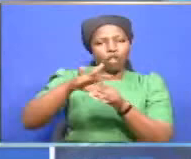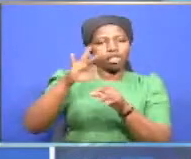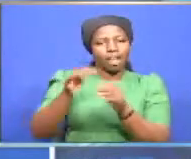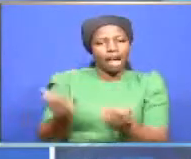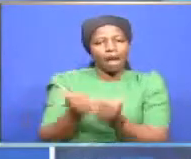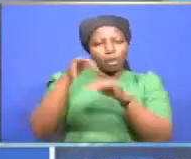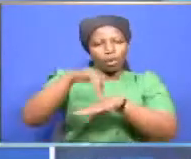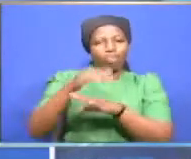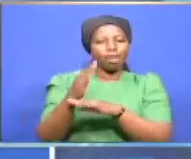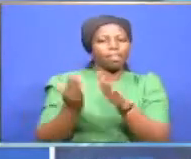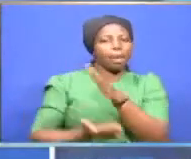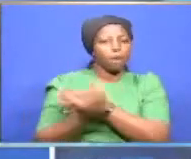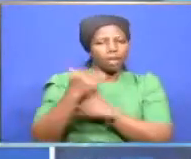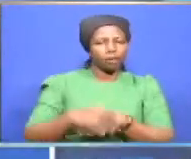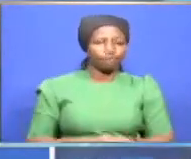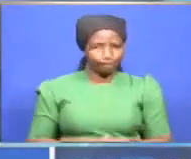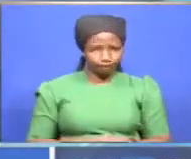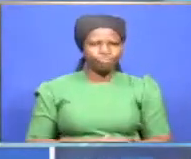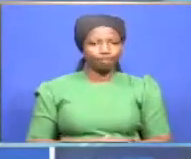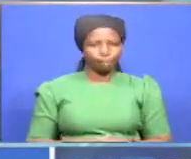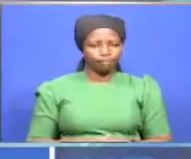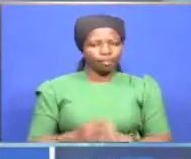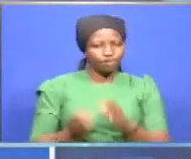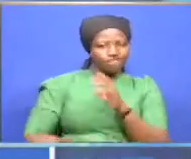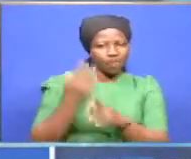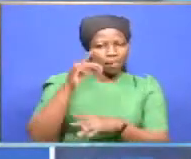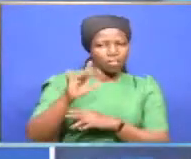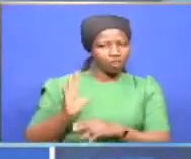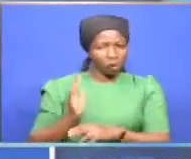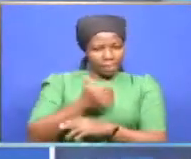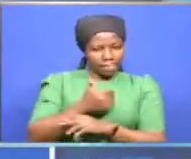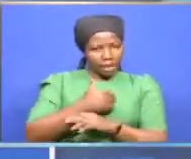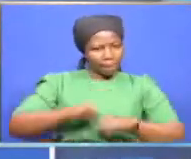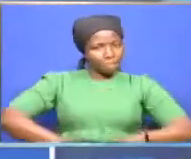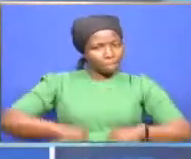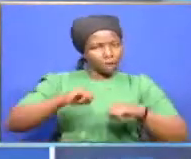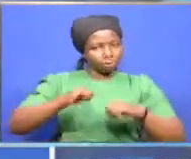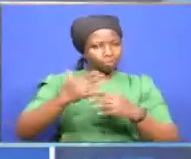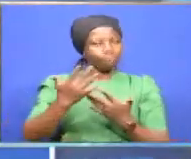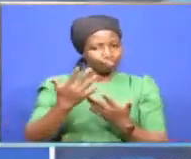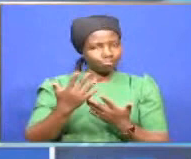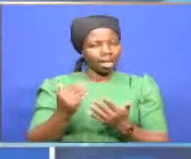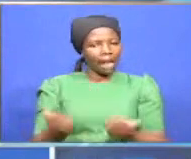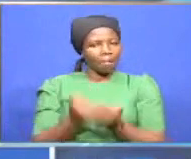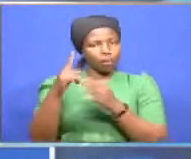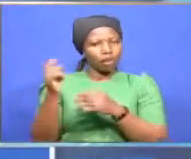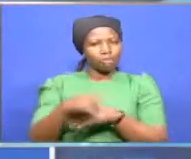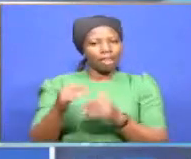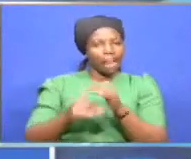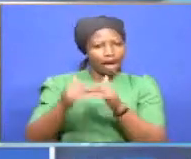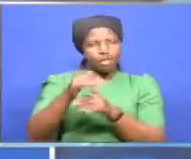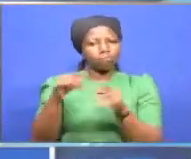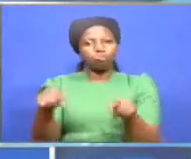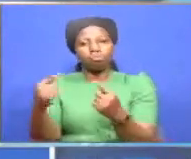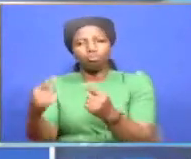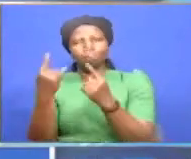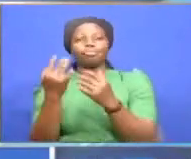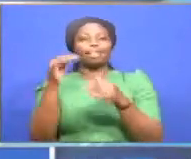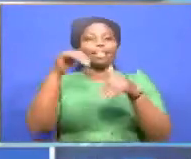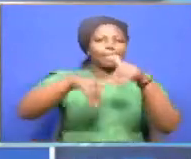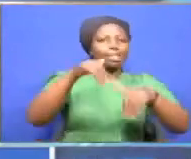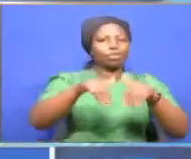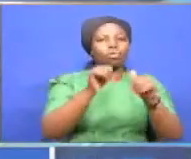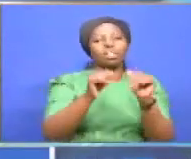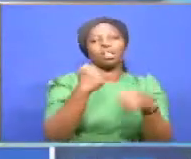The reconstitution of the watchdog committee comes months after a disputed election that saw the Orange Democratic